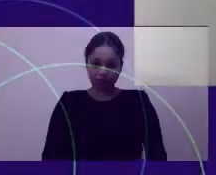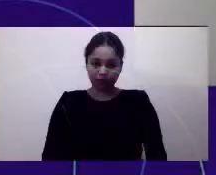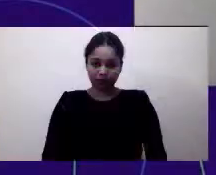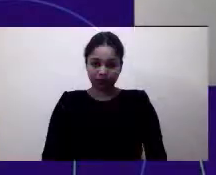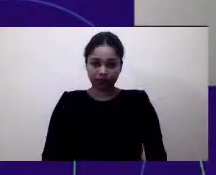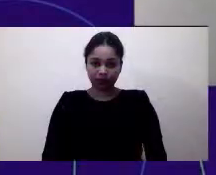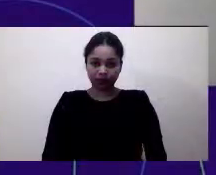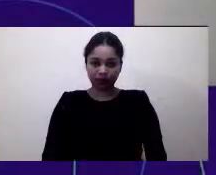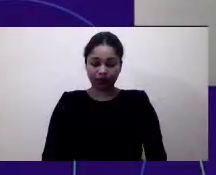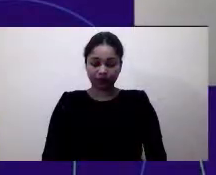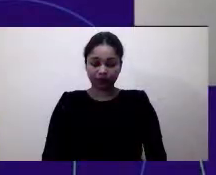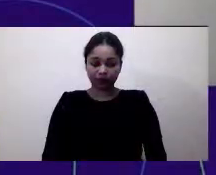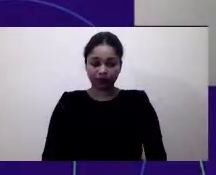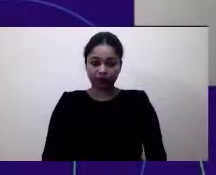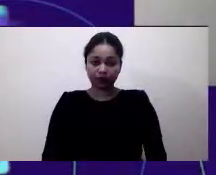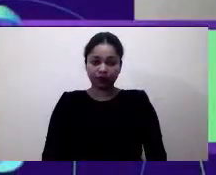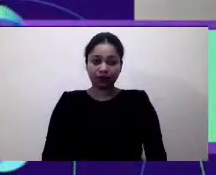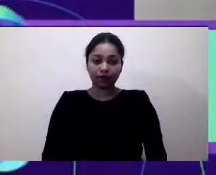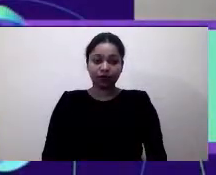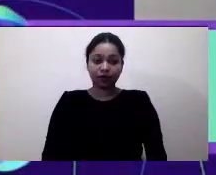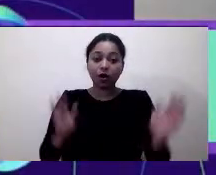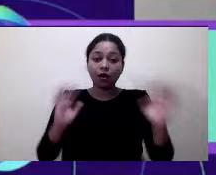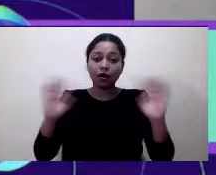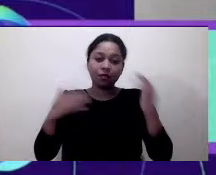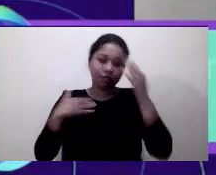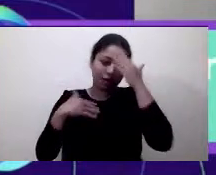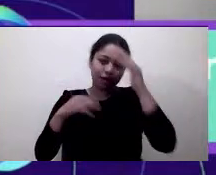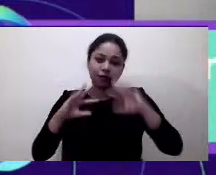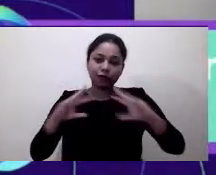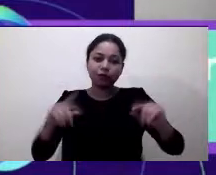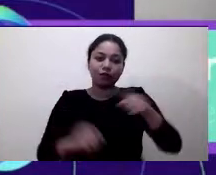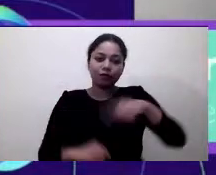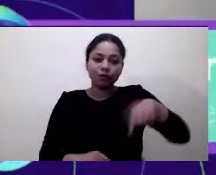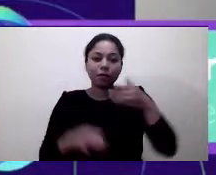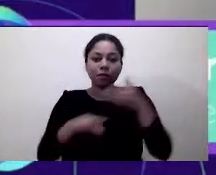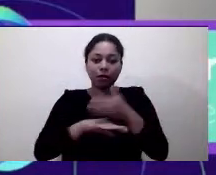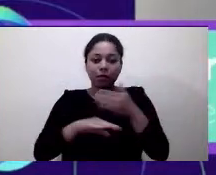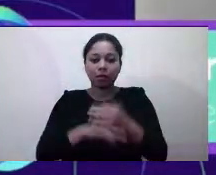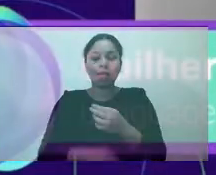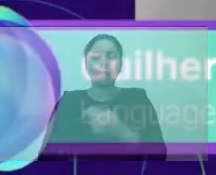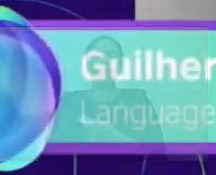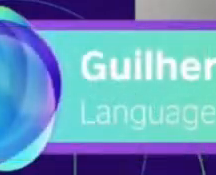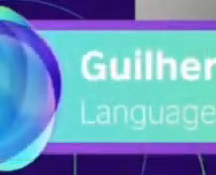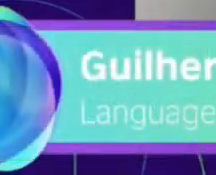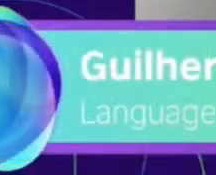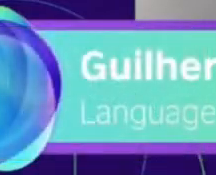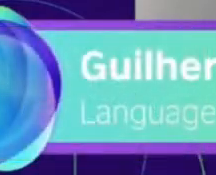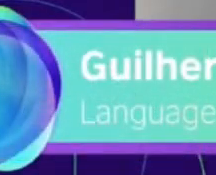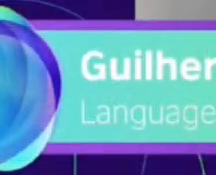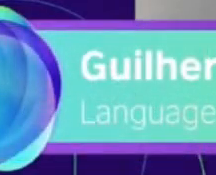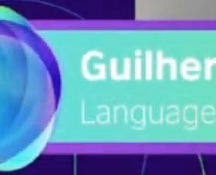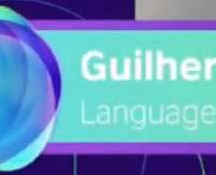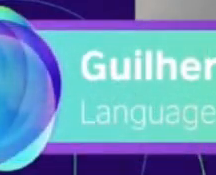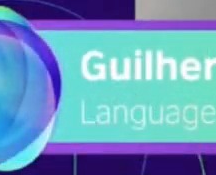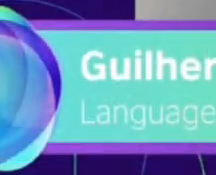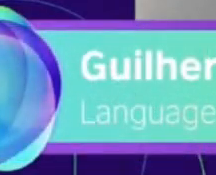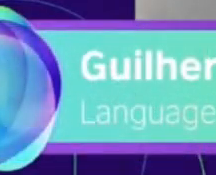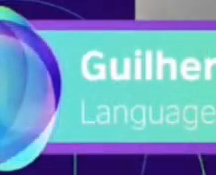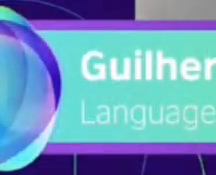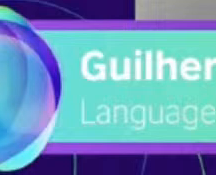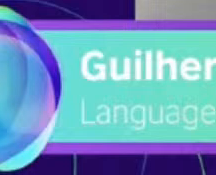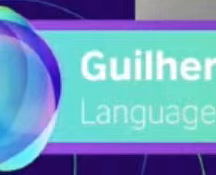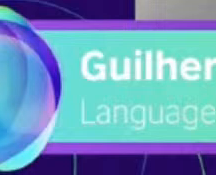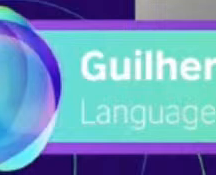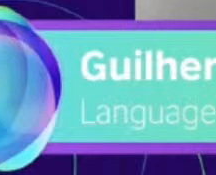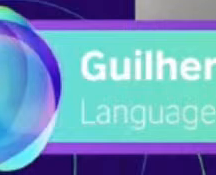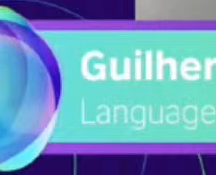Hello, thank you for attending this session. My name is Guilherme Meira. I am a teacher, I'm an educator based in Porto Alegre,